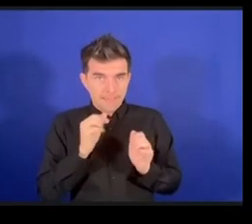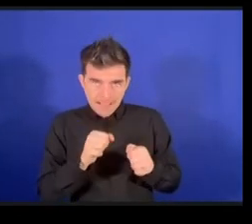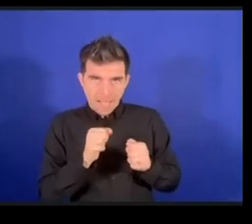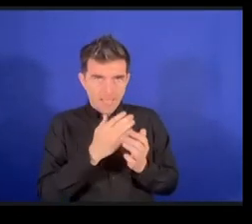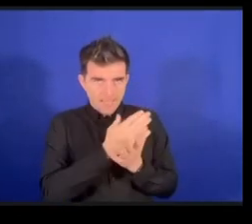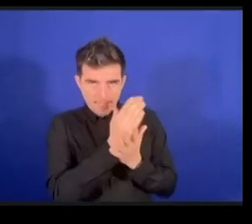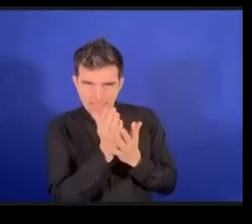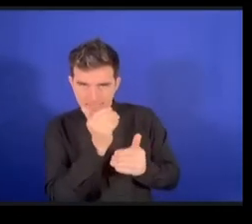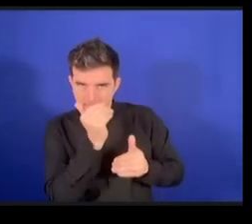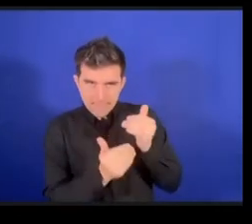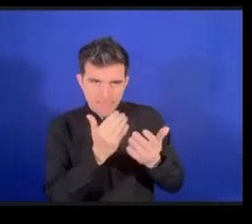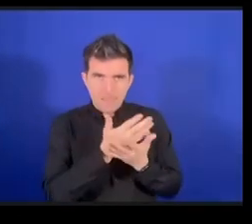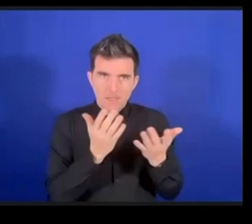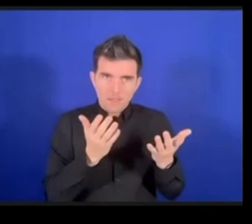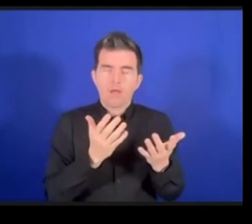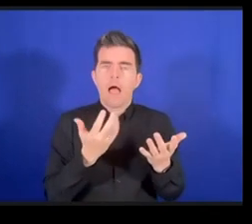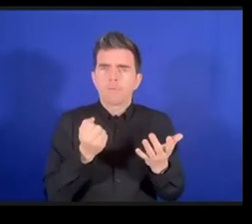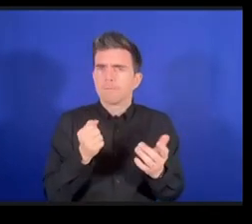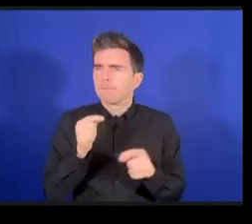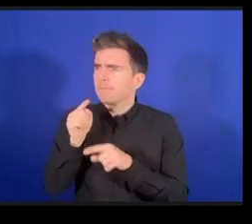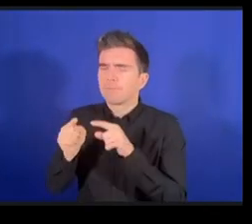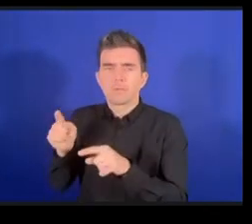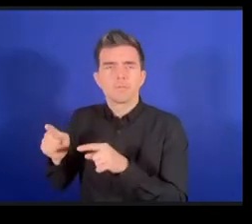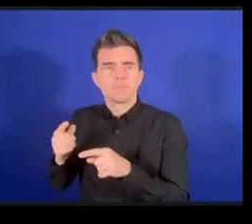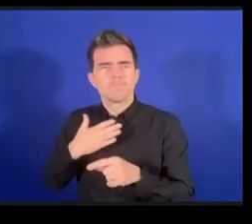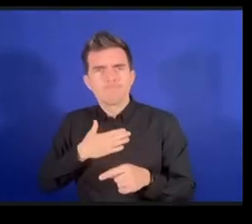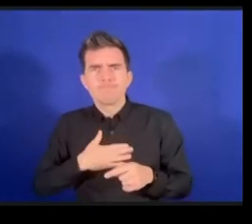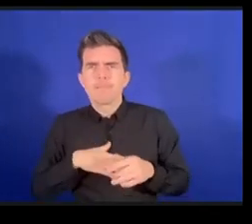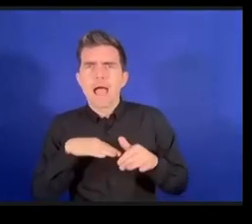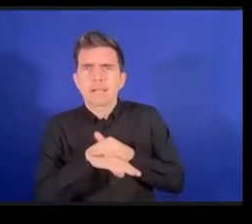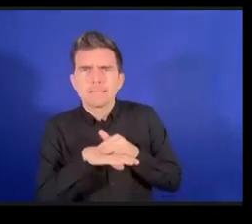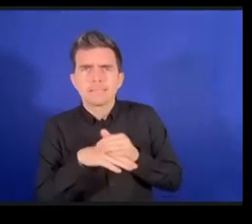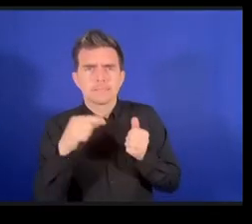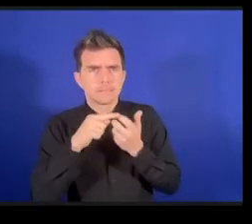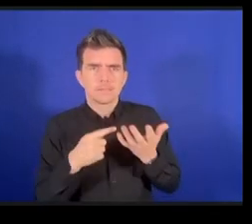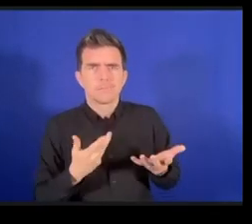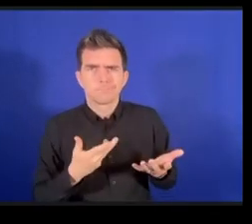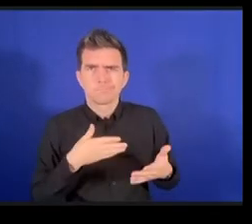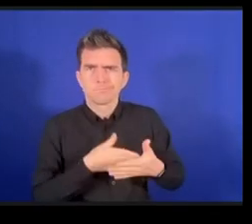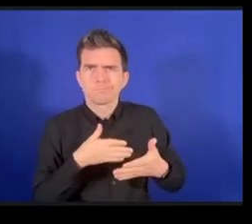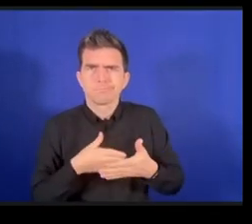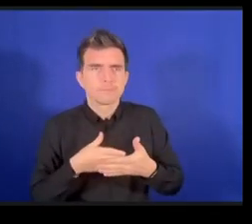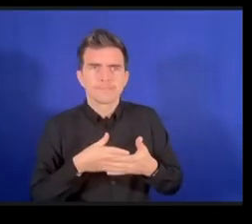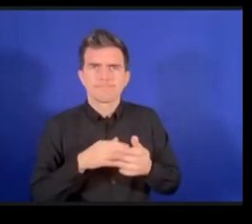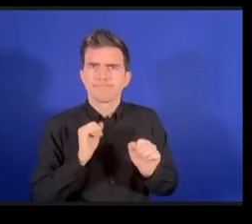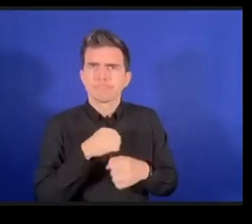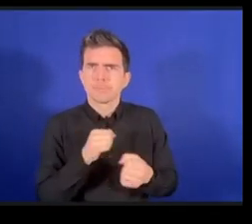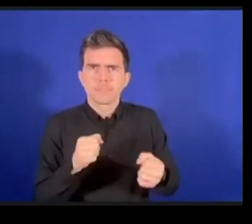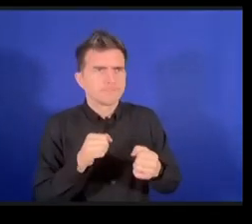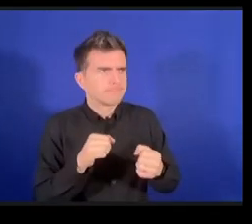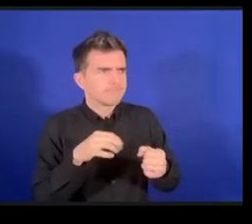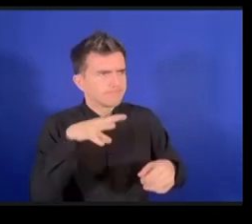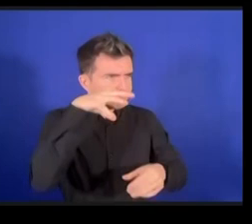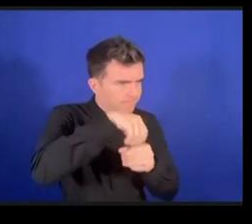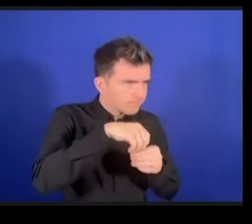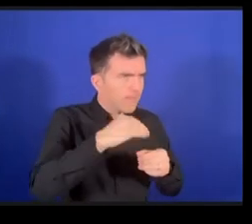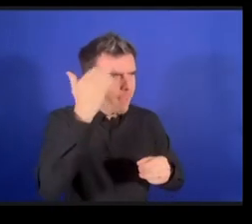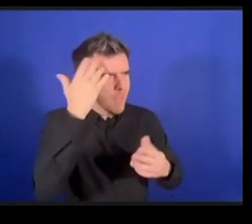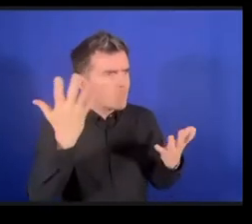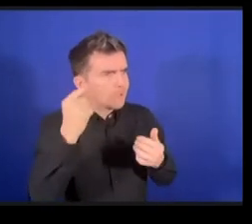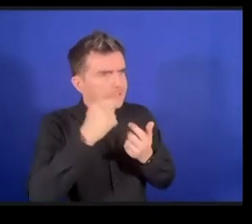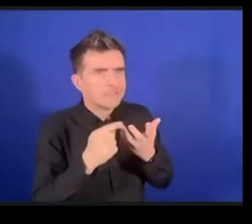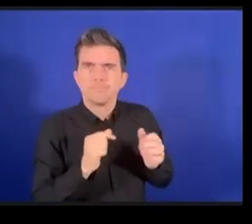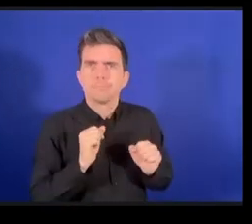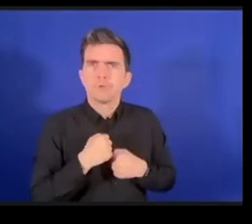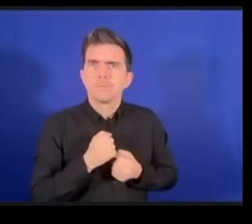those kind of contents uh the best example of that would be some of the information that was placed on the